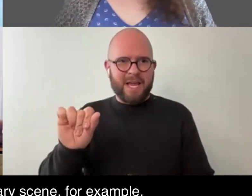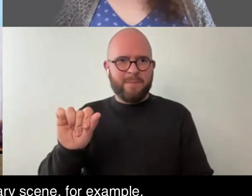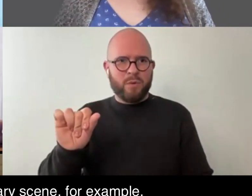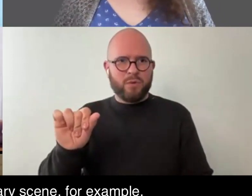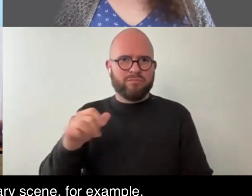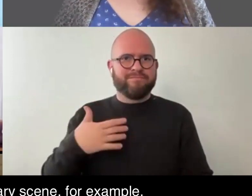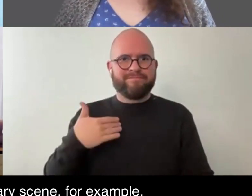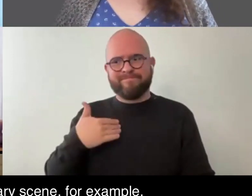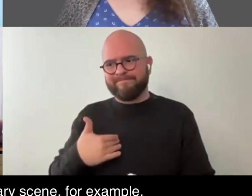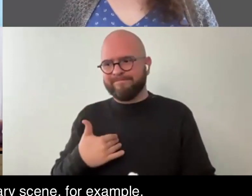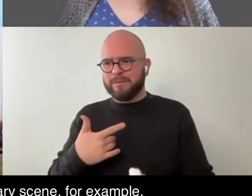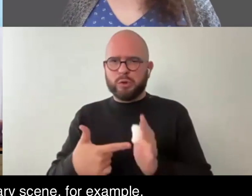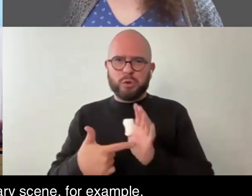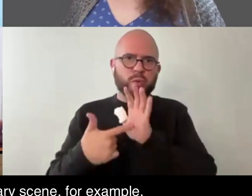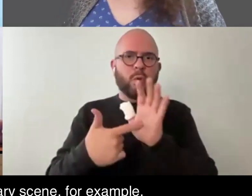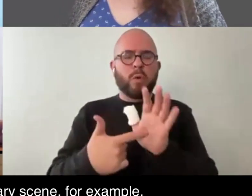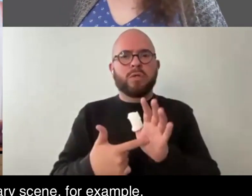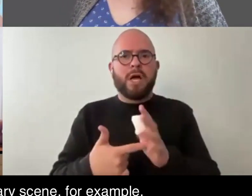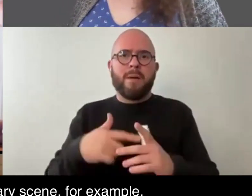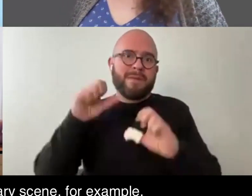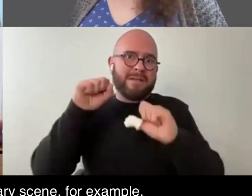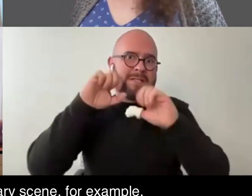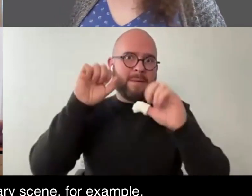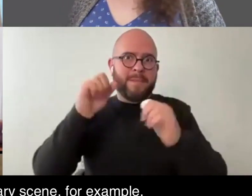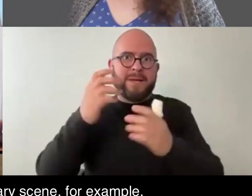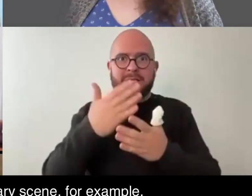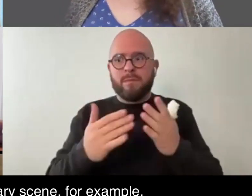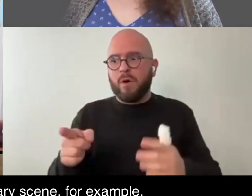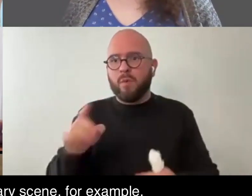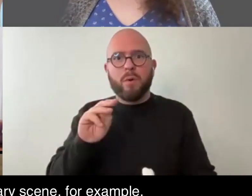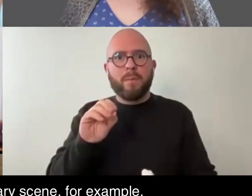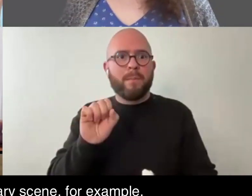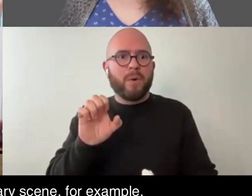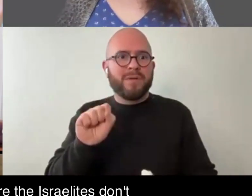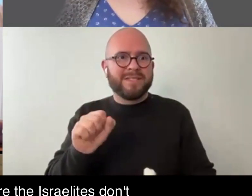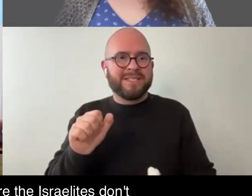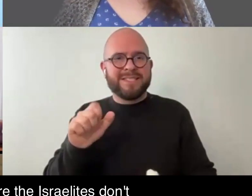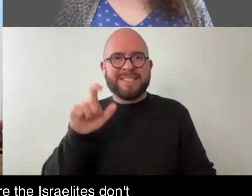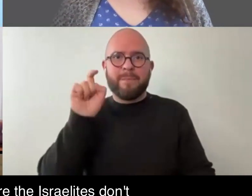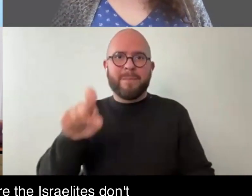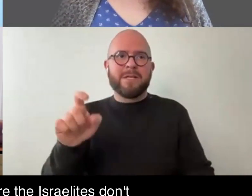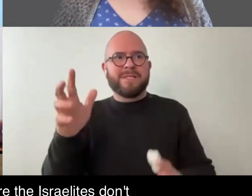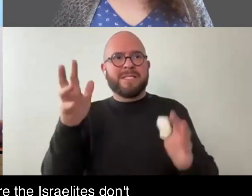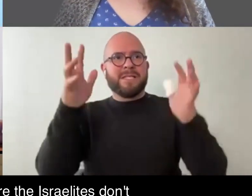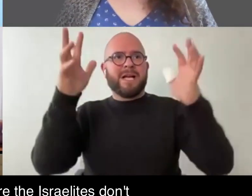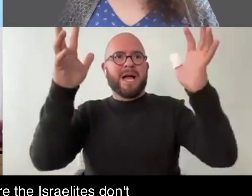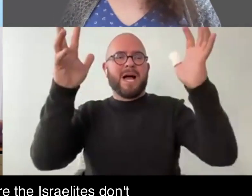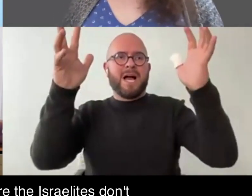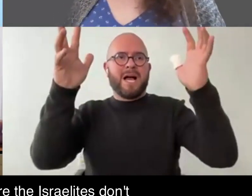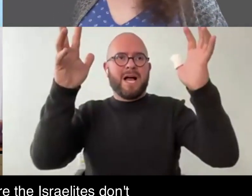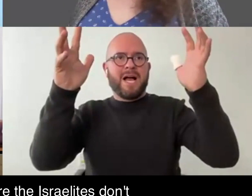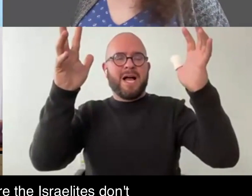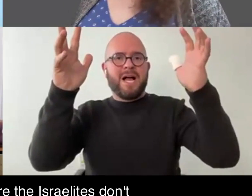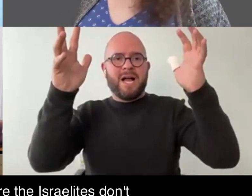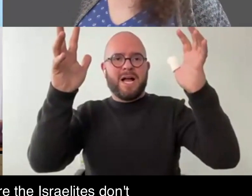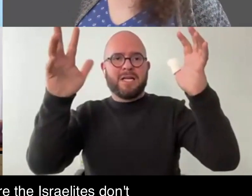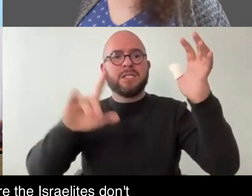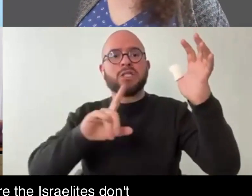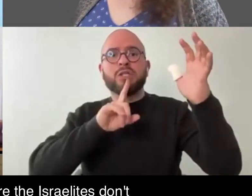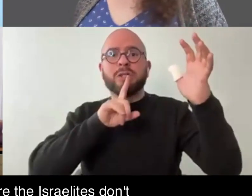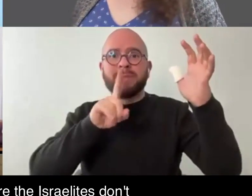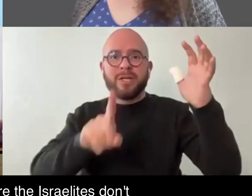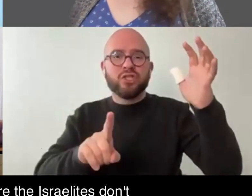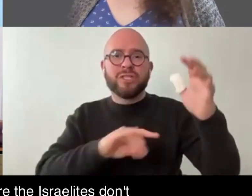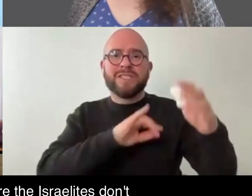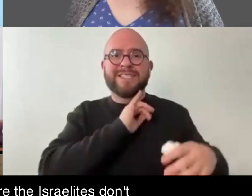There's an extraordinary scene, for example, where Moses has to keep his hands held high in order to make sure that Israelites